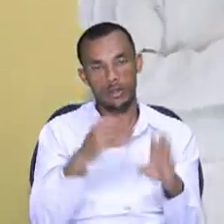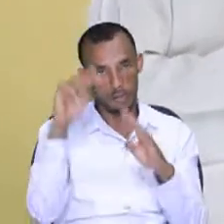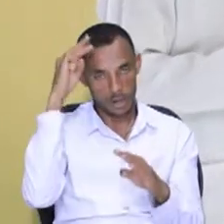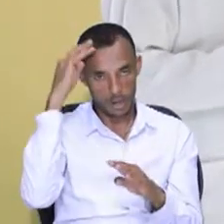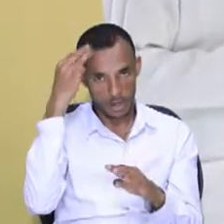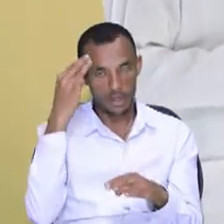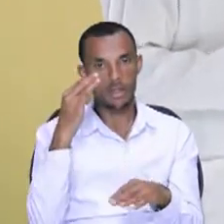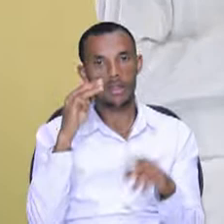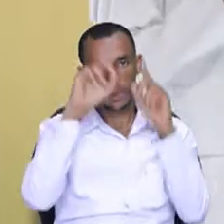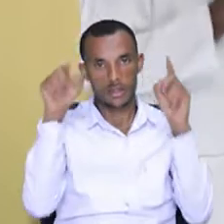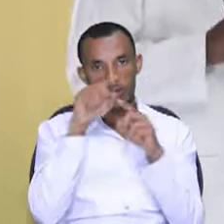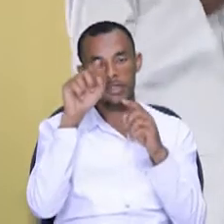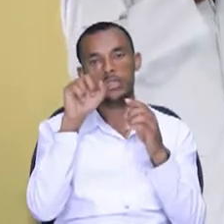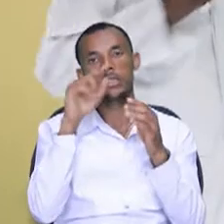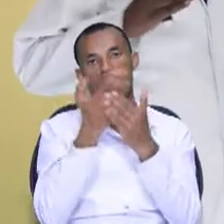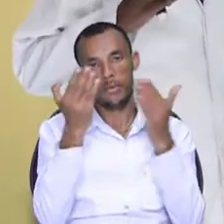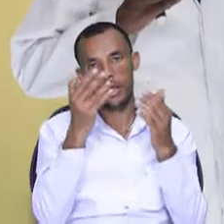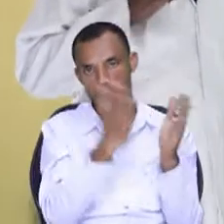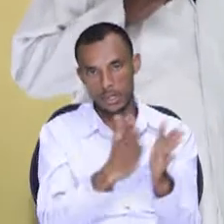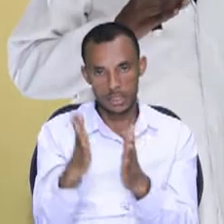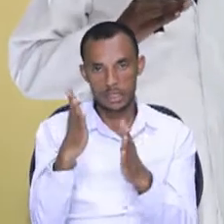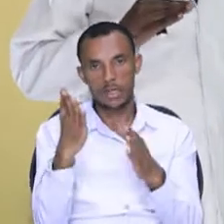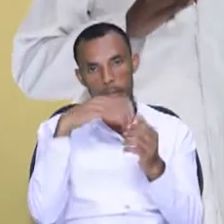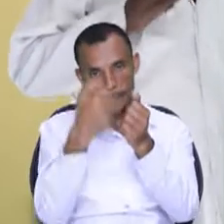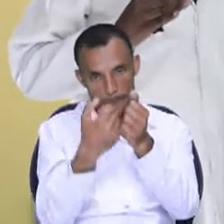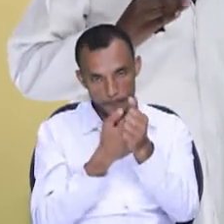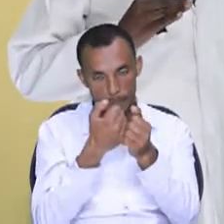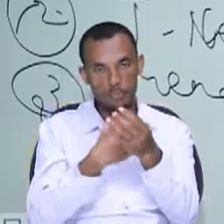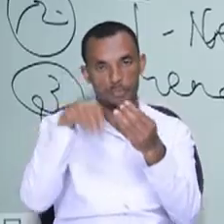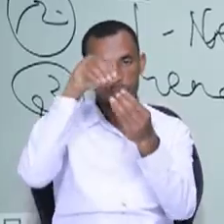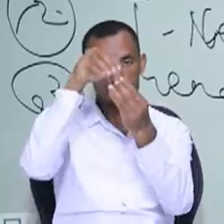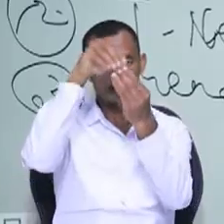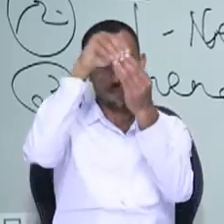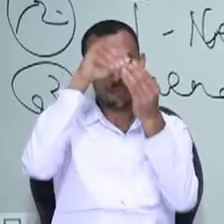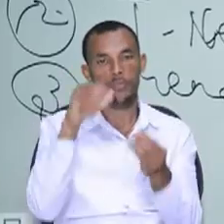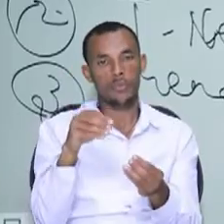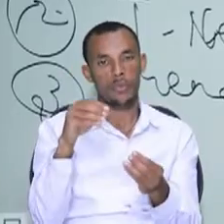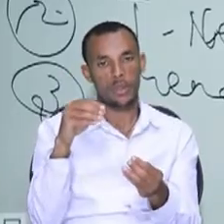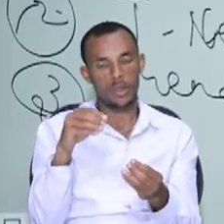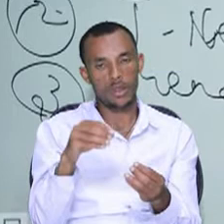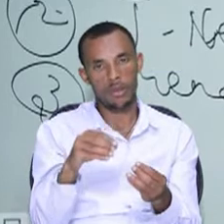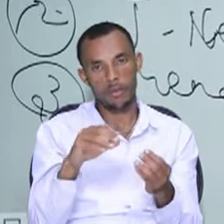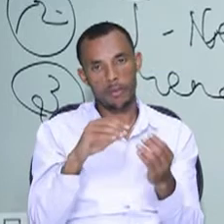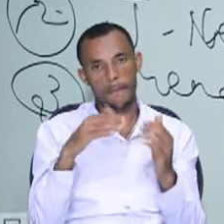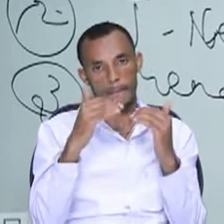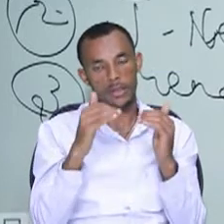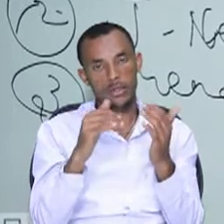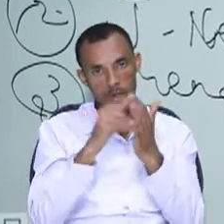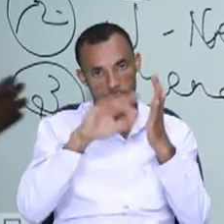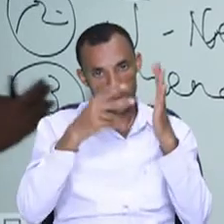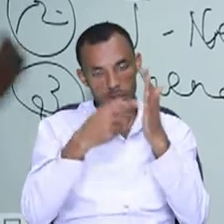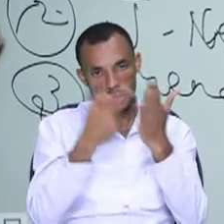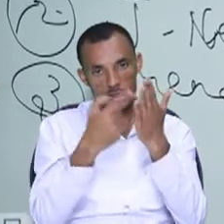Mendeleev periodic table, the elements are arranged in order to increasing atomic mass. That means,